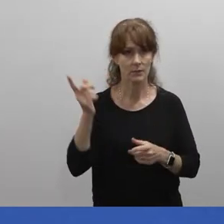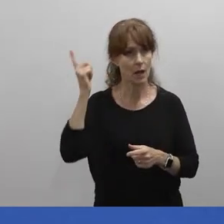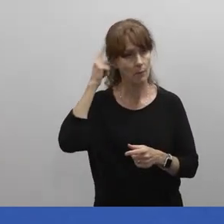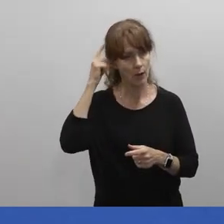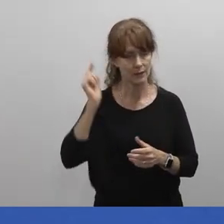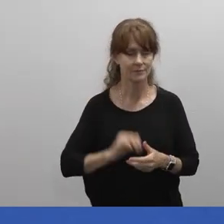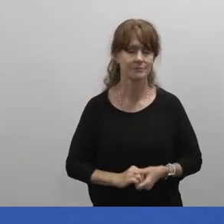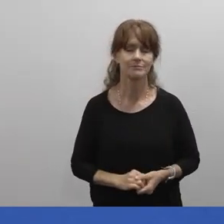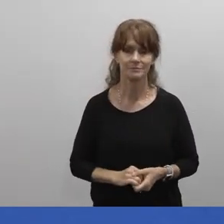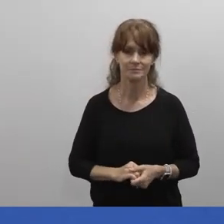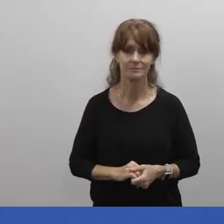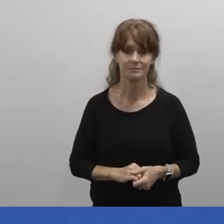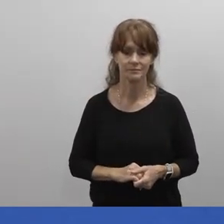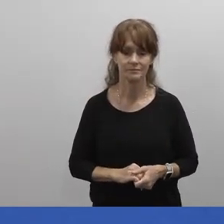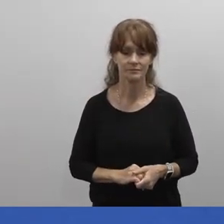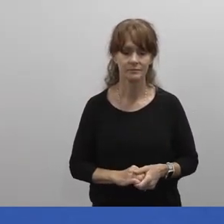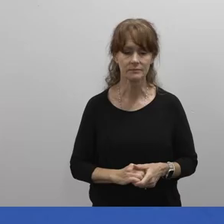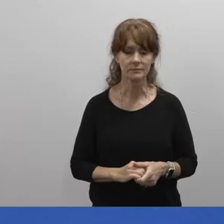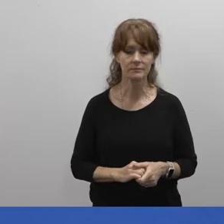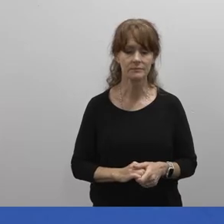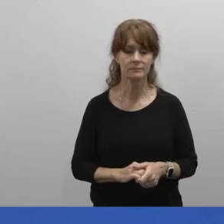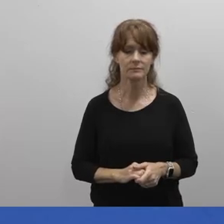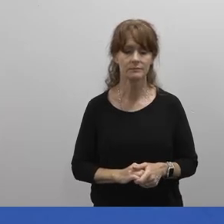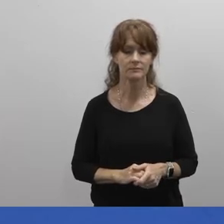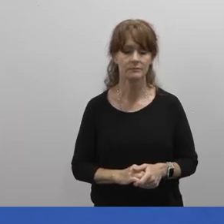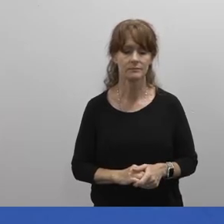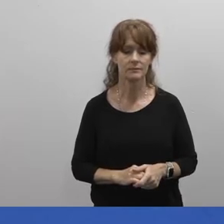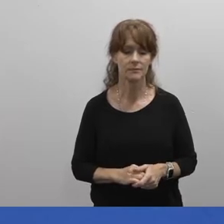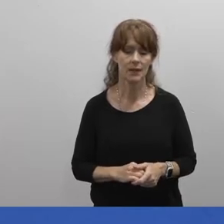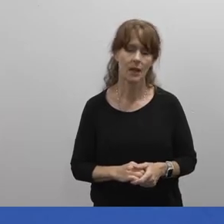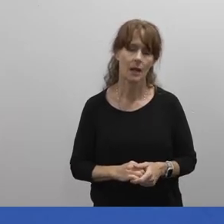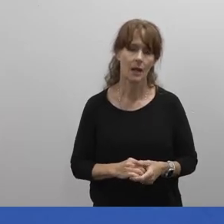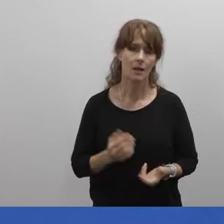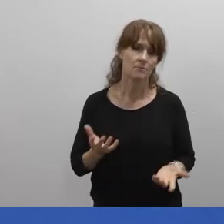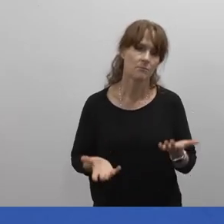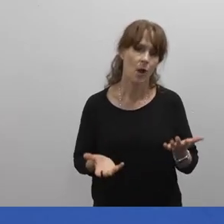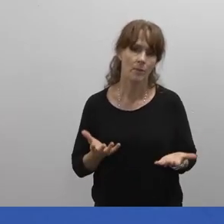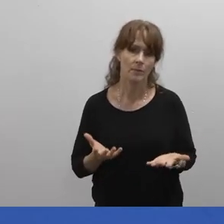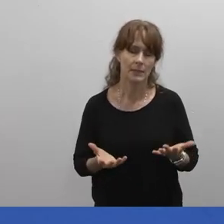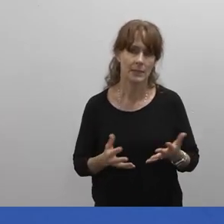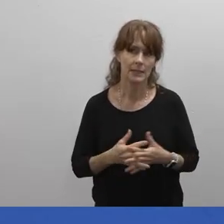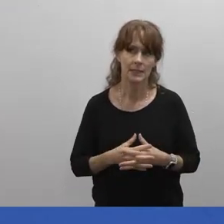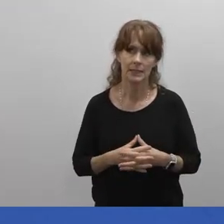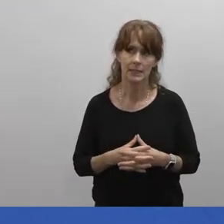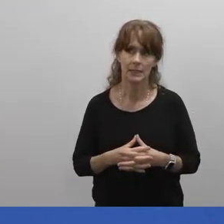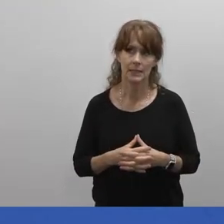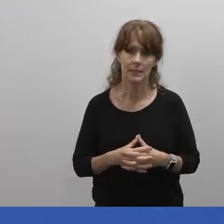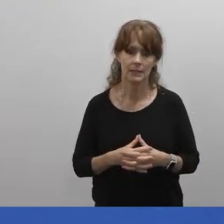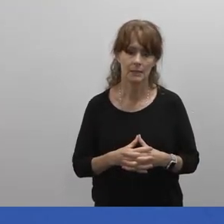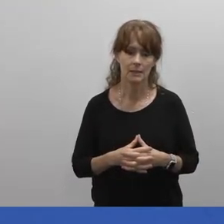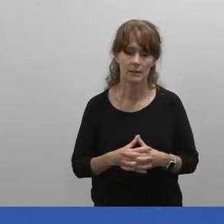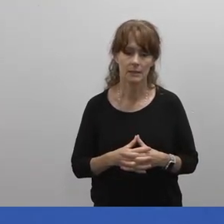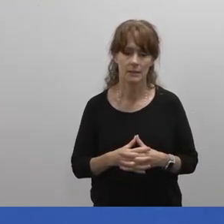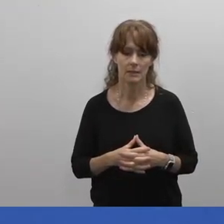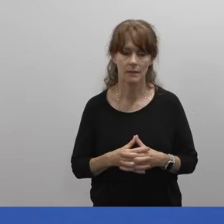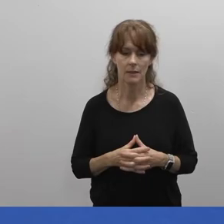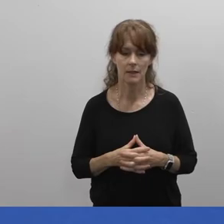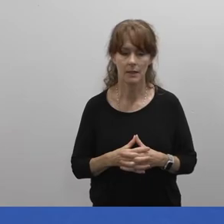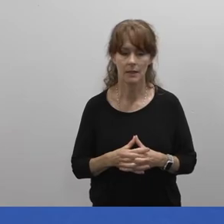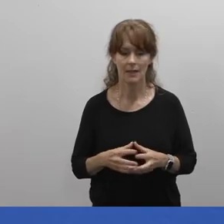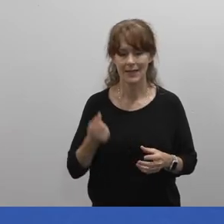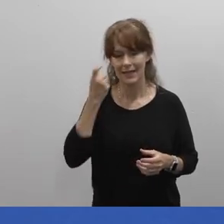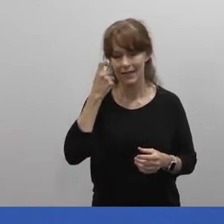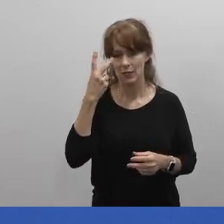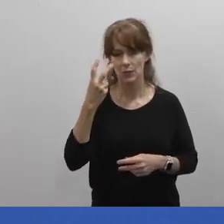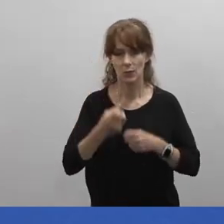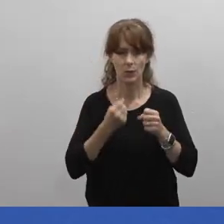So I think we probably all, you know, we're in this time warp of when we say the last